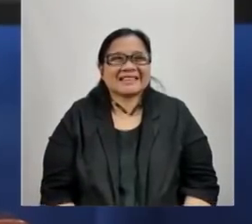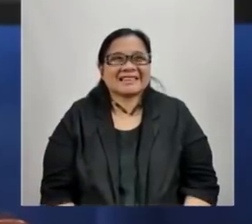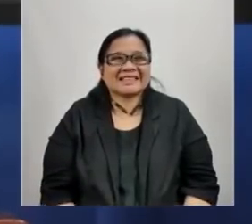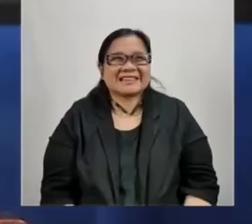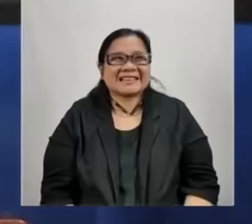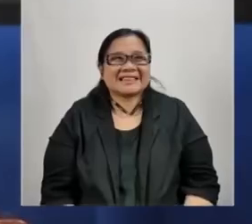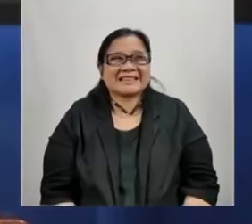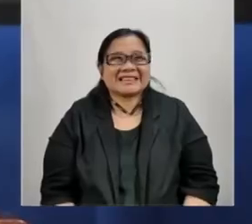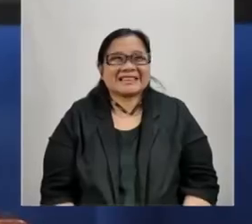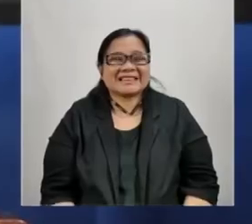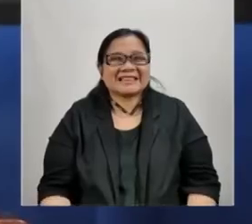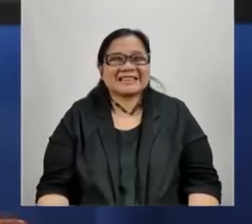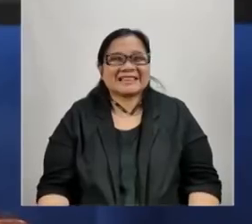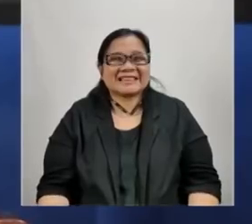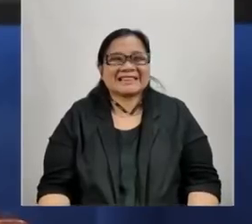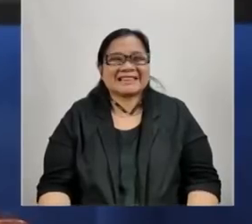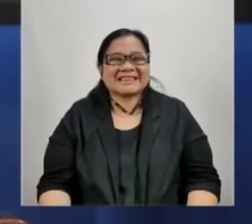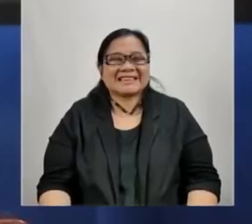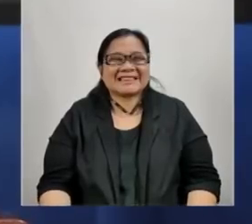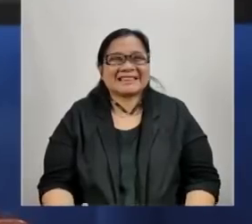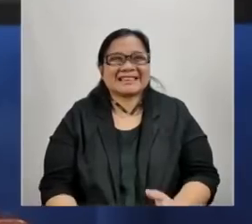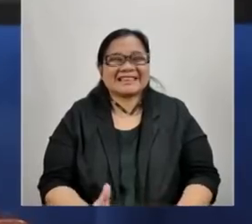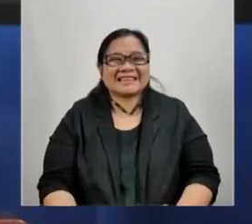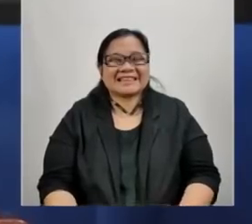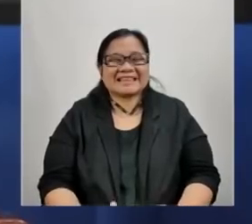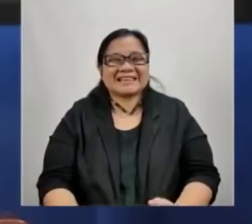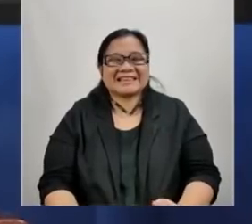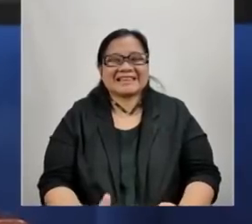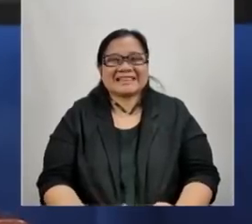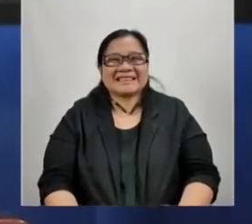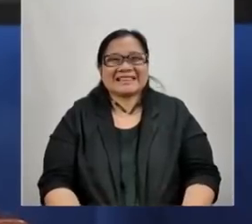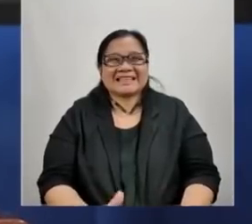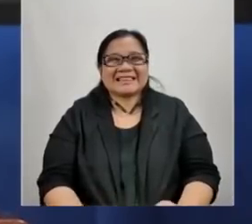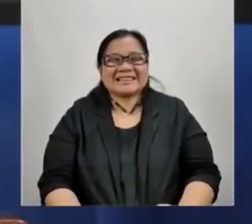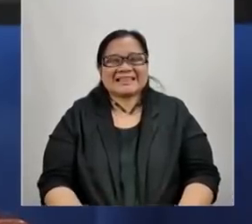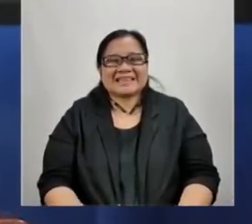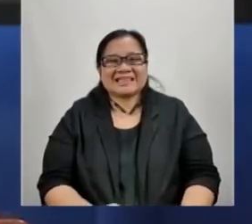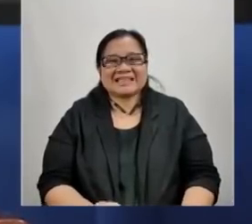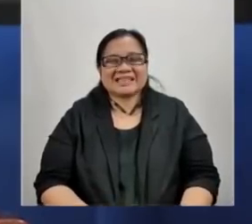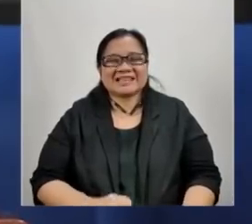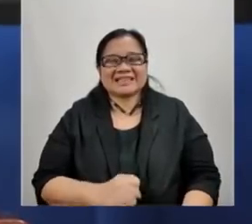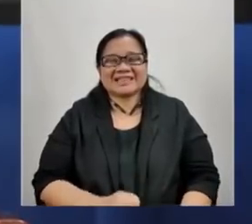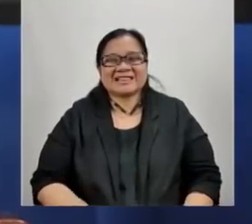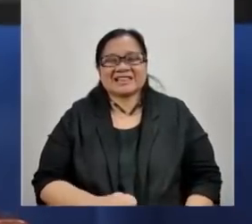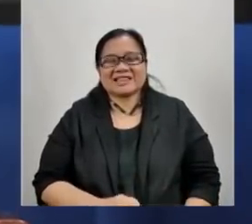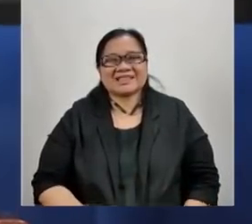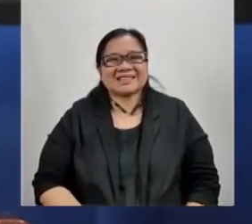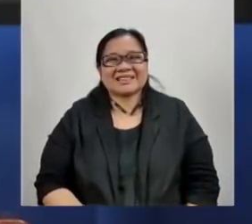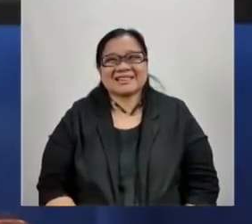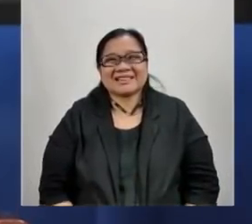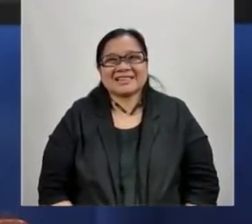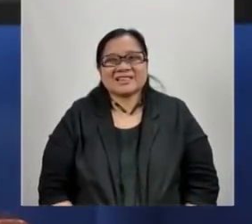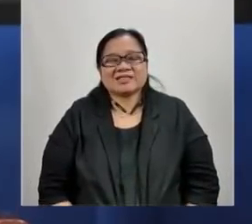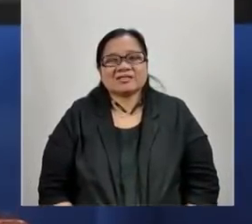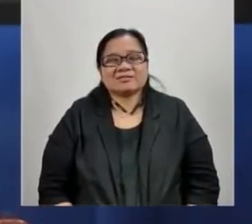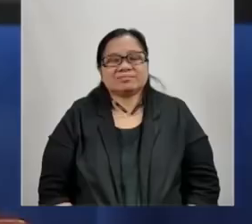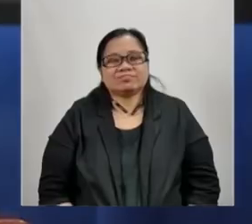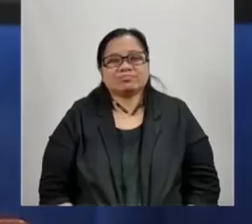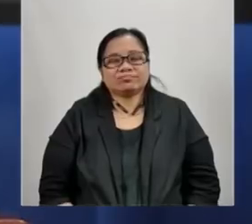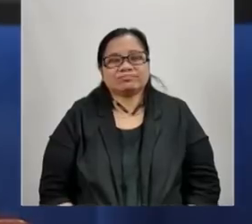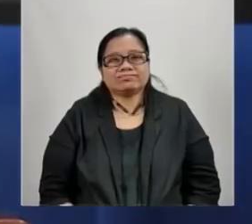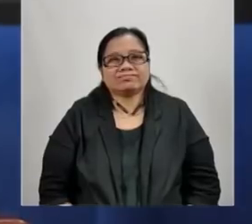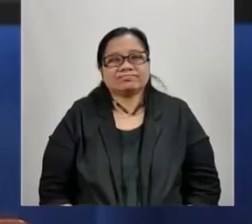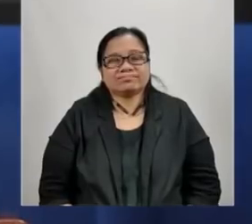He did not approve the convening. You can only convene the board with the assent, explicit assent of